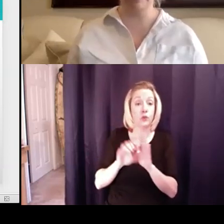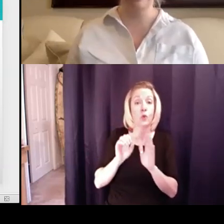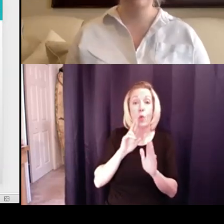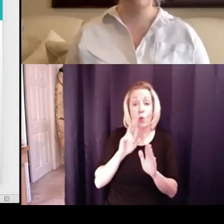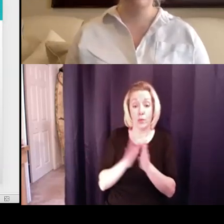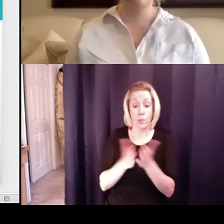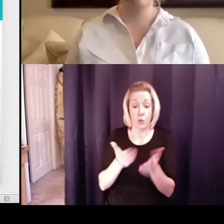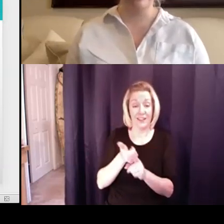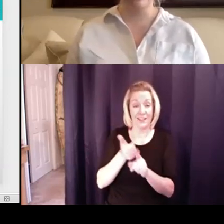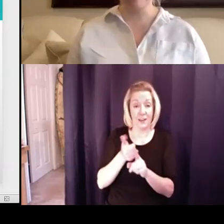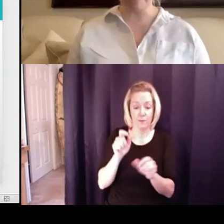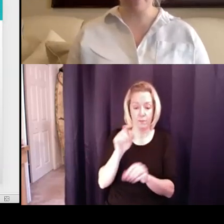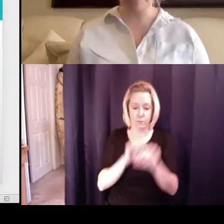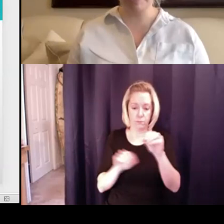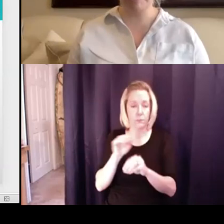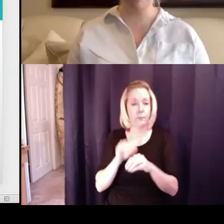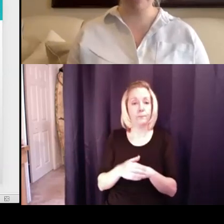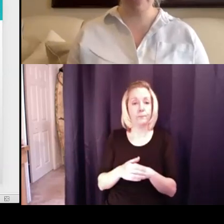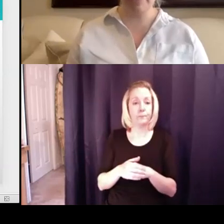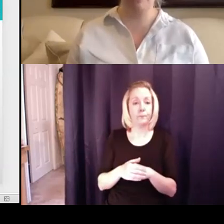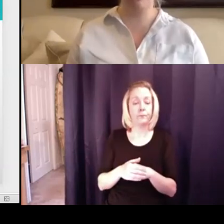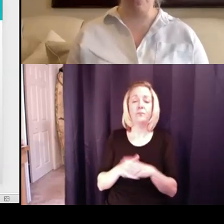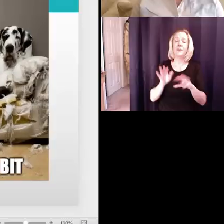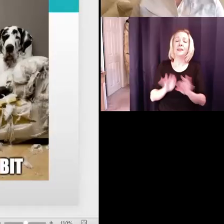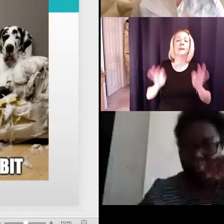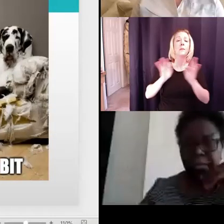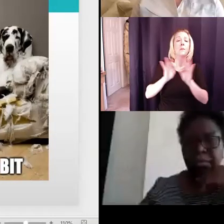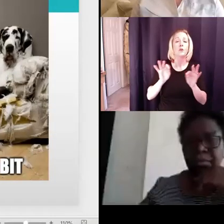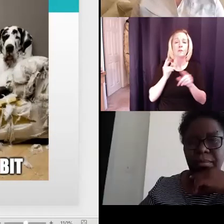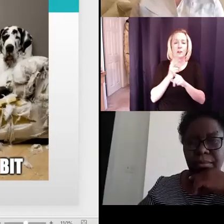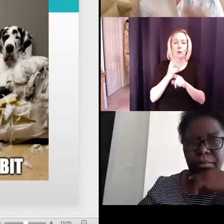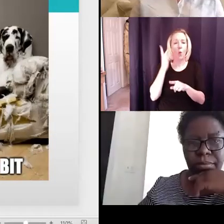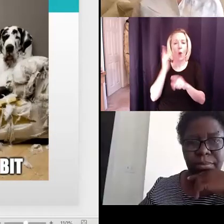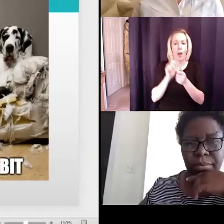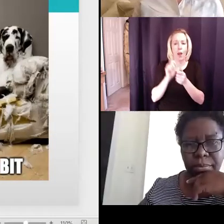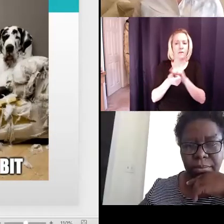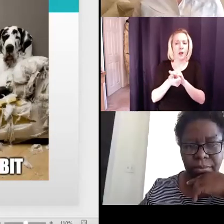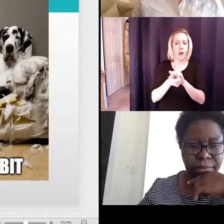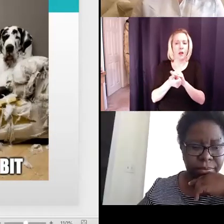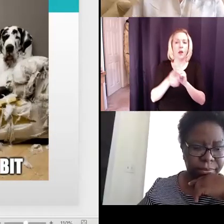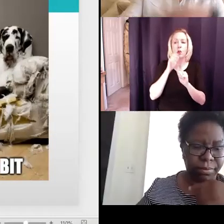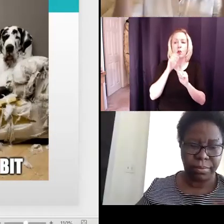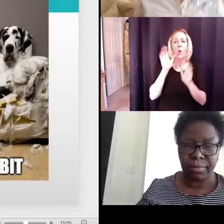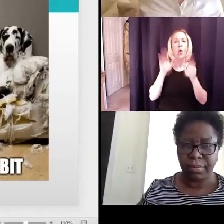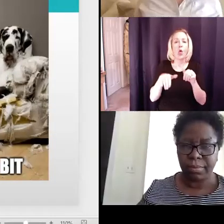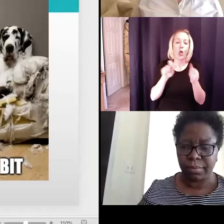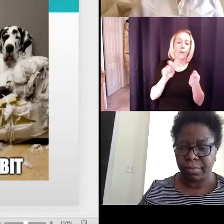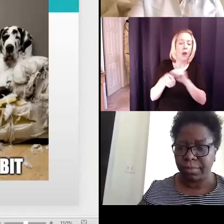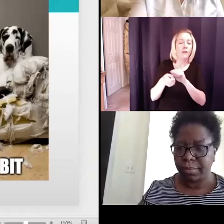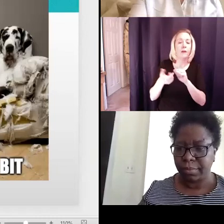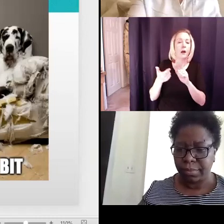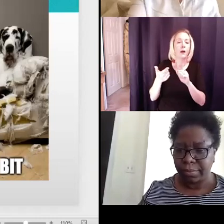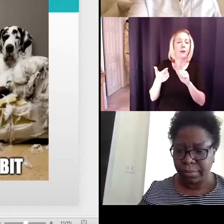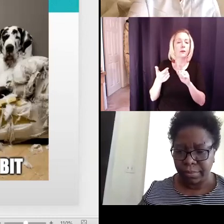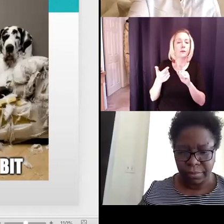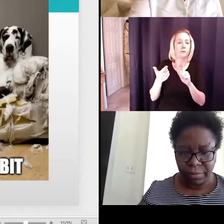book. Thinking about always being purposeful about what you're modifying. So don't just modify to modify or modify everything for